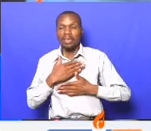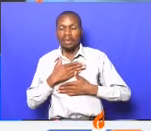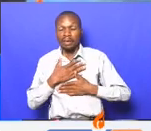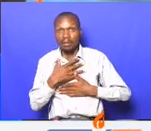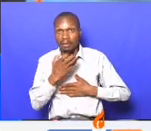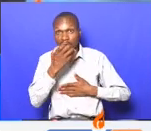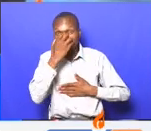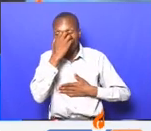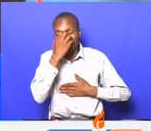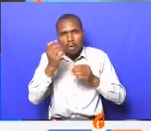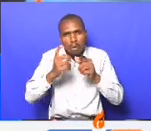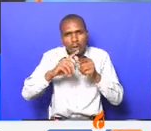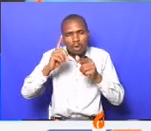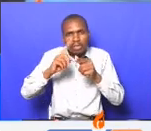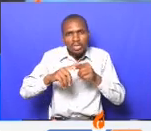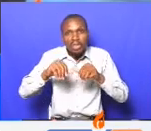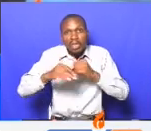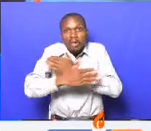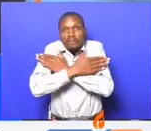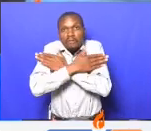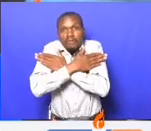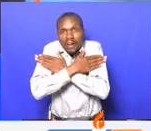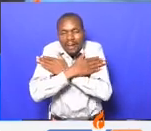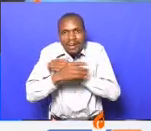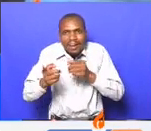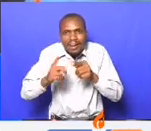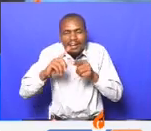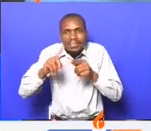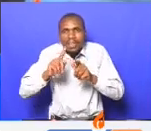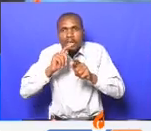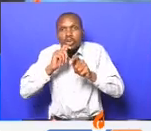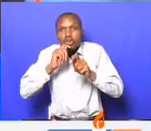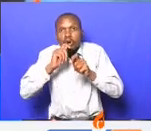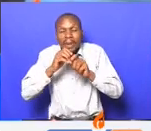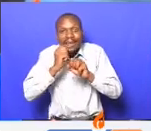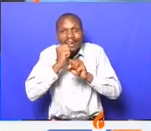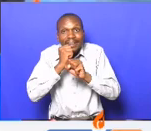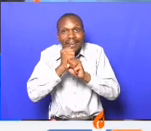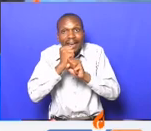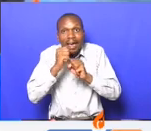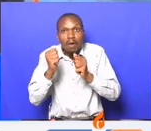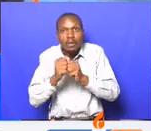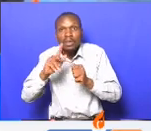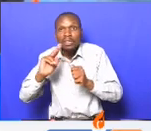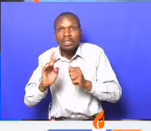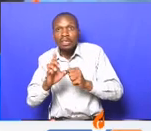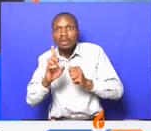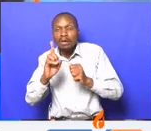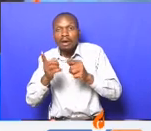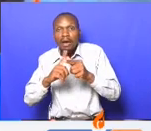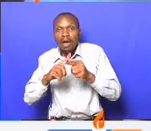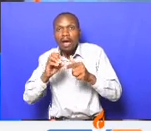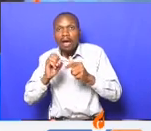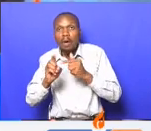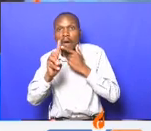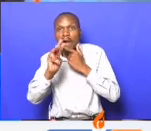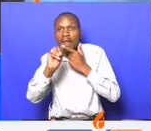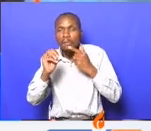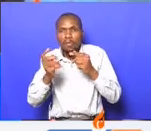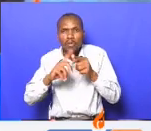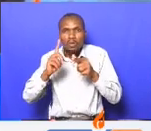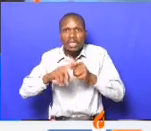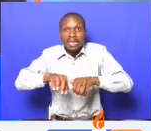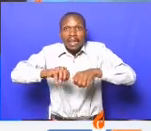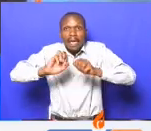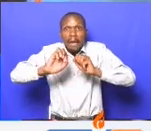that the friendship or the engagement between Kenya Kwanza and ODM should